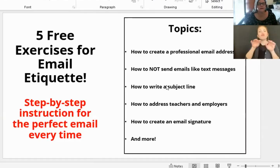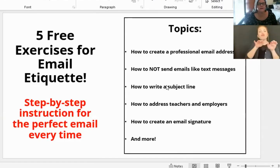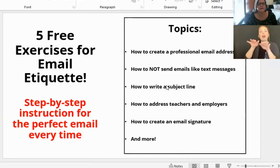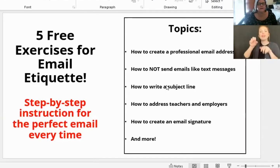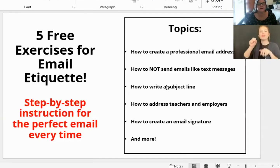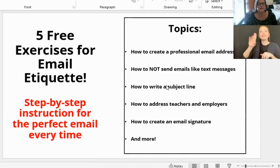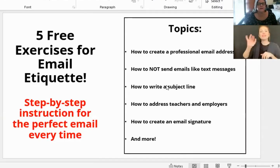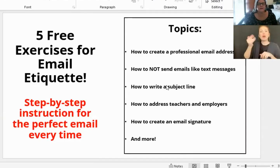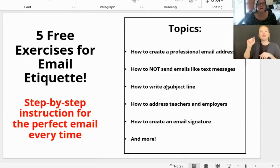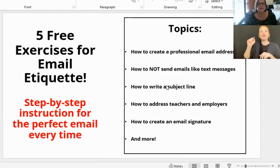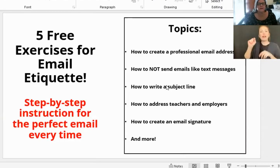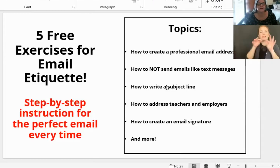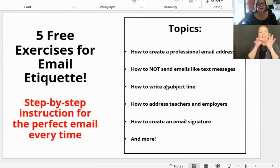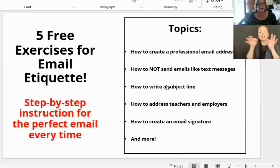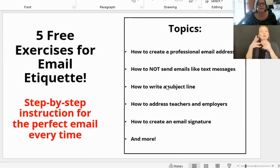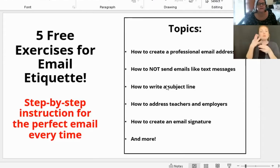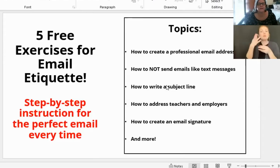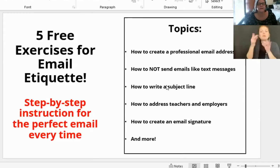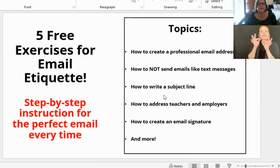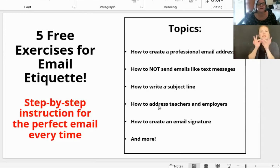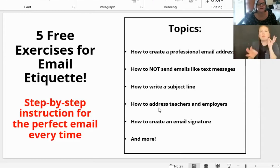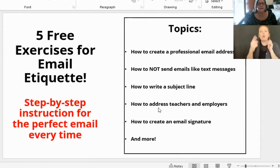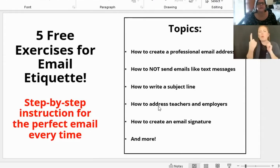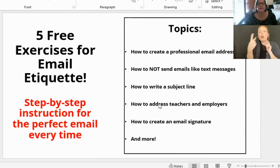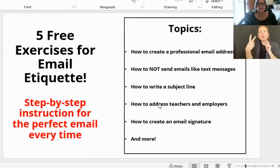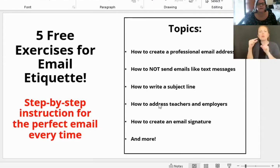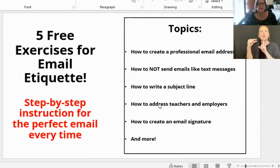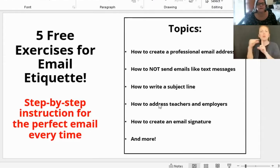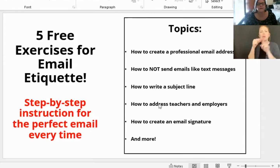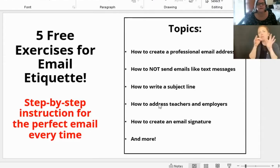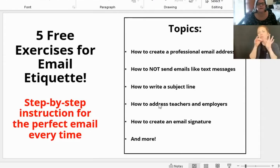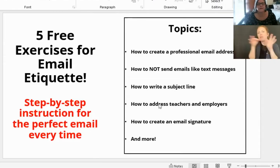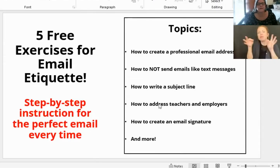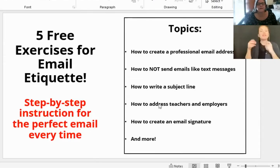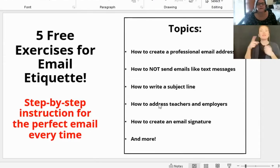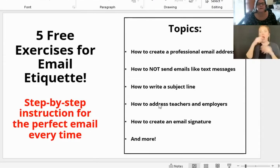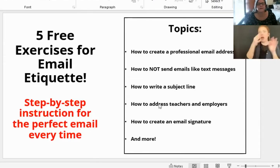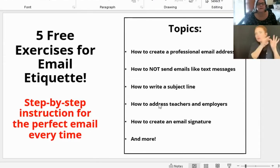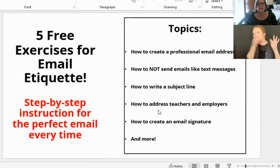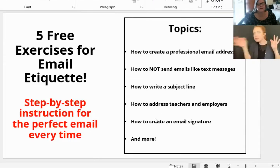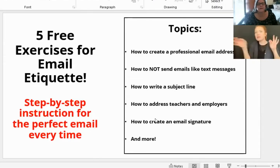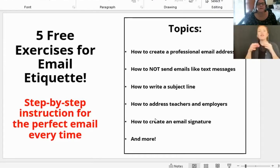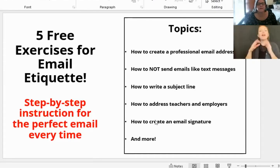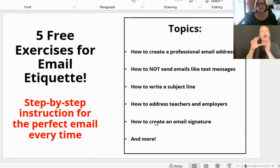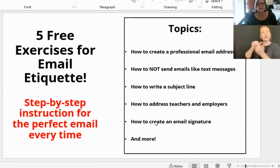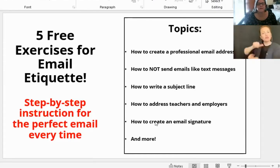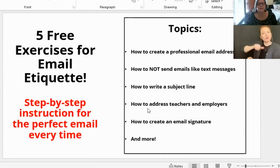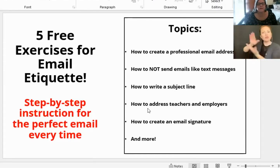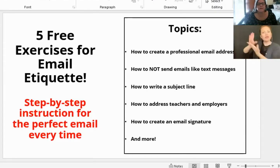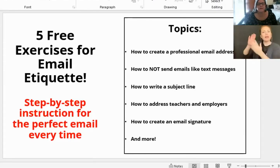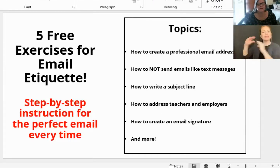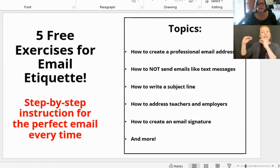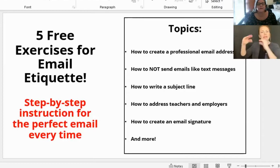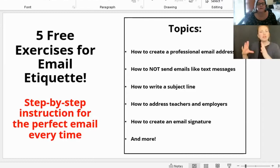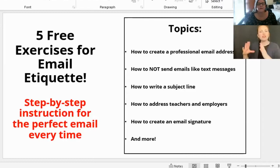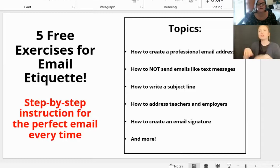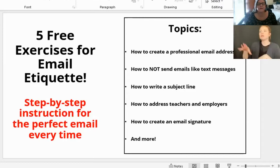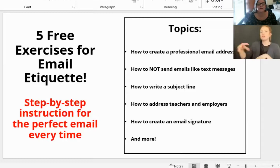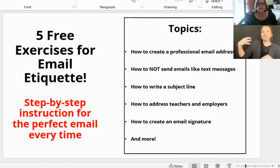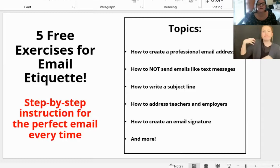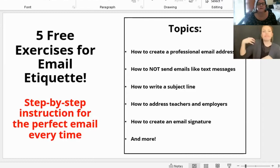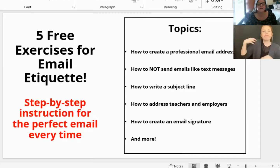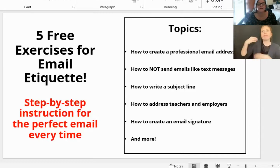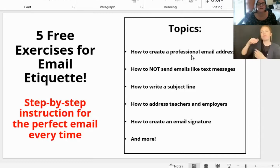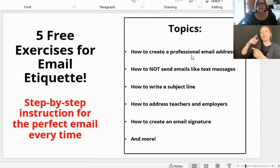entire message, just a summary of the message, how to address teachers and employers appropriately, how to make an email signature,